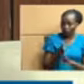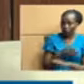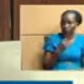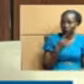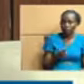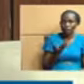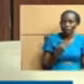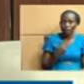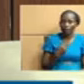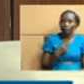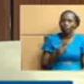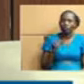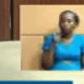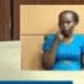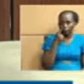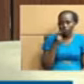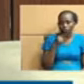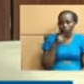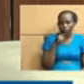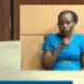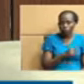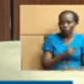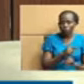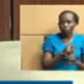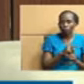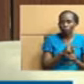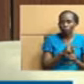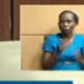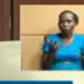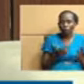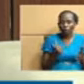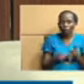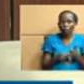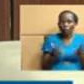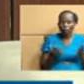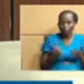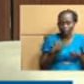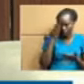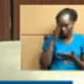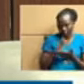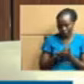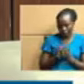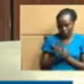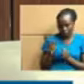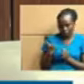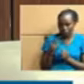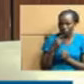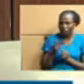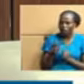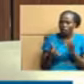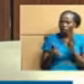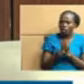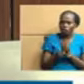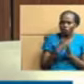we have a social contract with government. But what I don't want to believe with her is that we don't have legal framework. Actually,